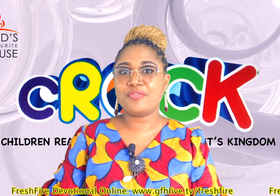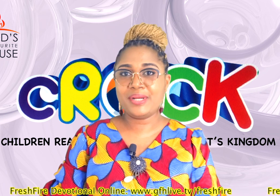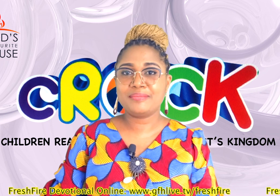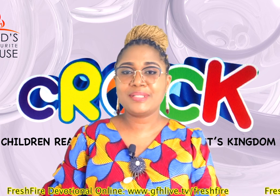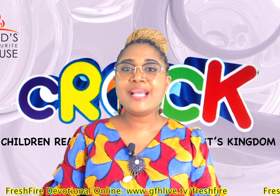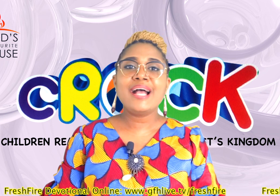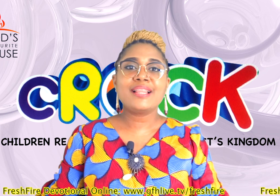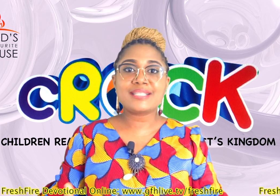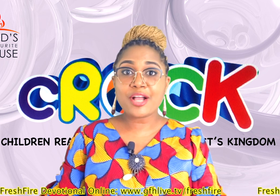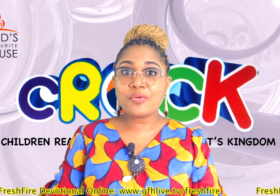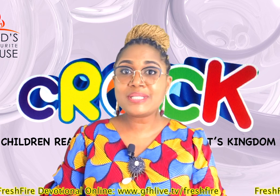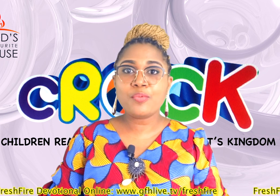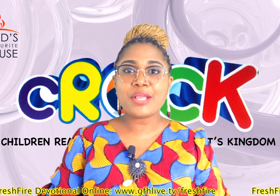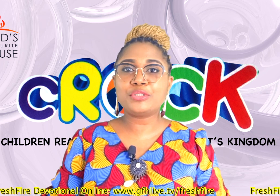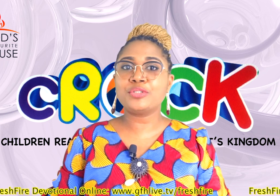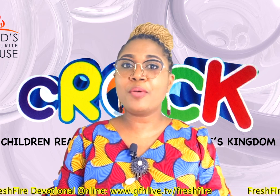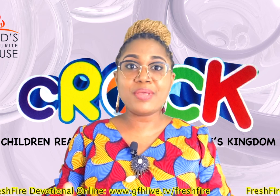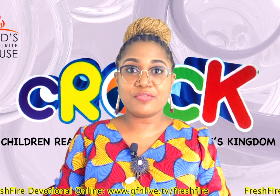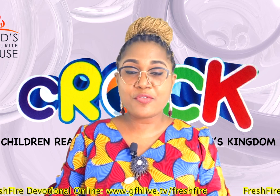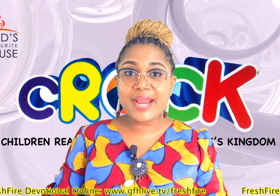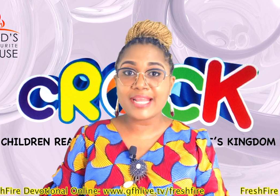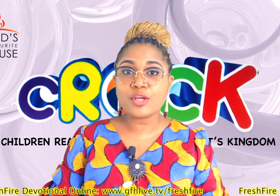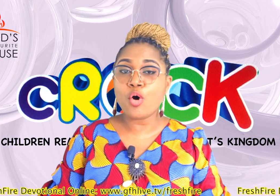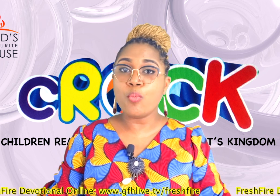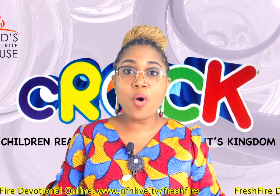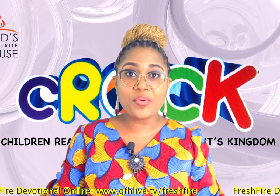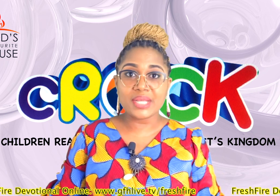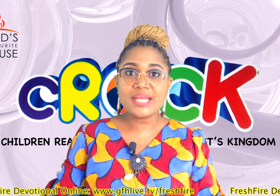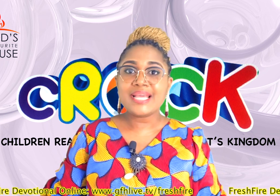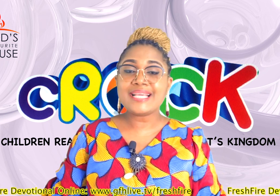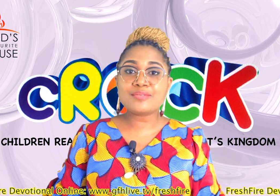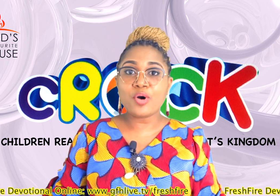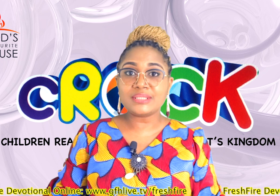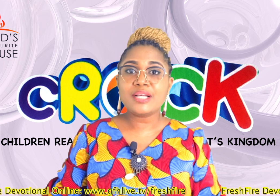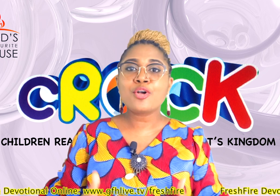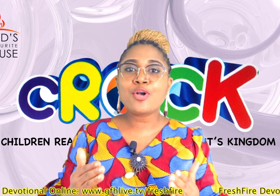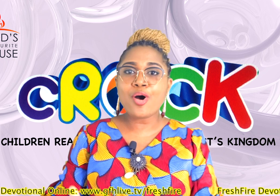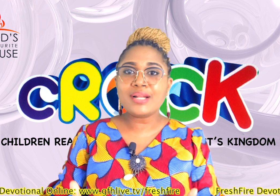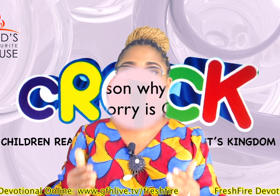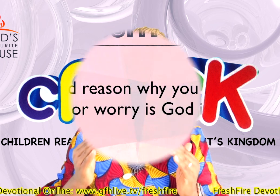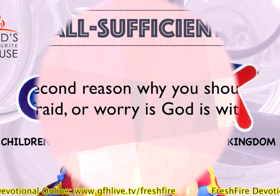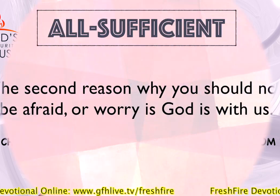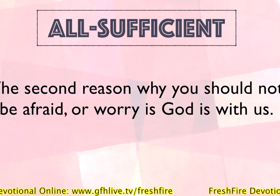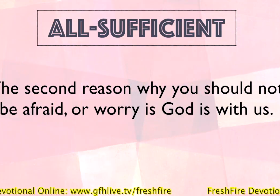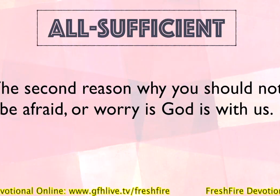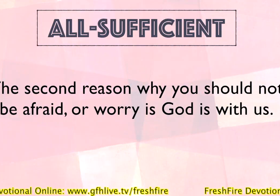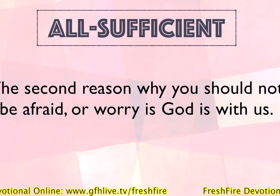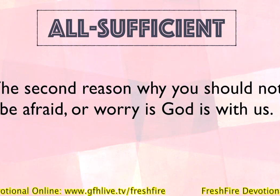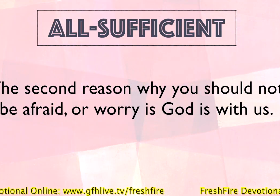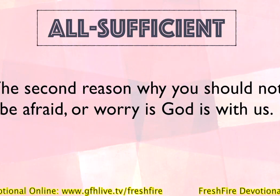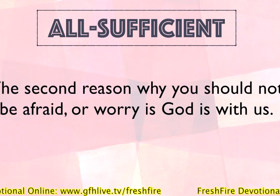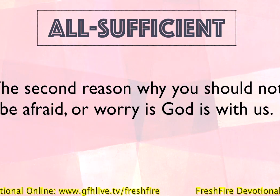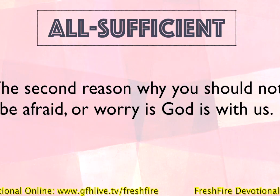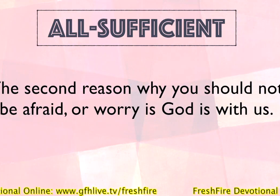not be afraid. The second reason why you should not be afraid or worry is what? God is